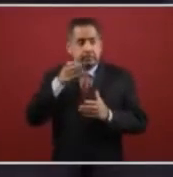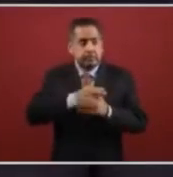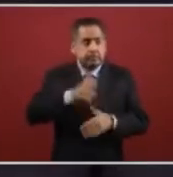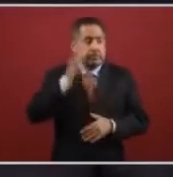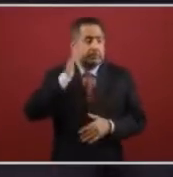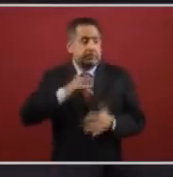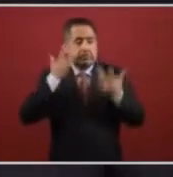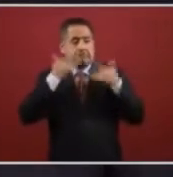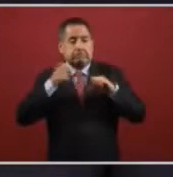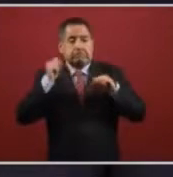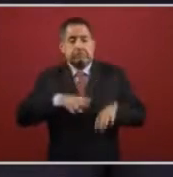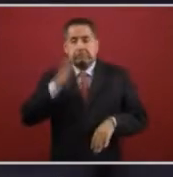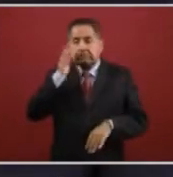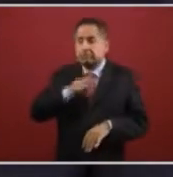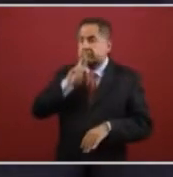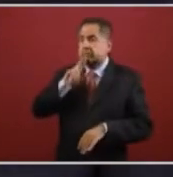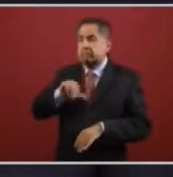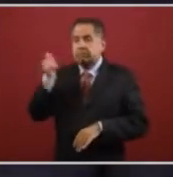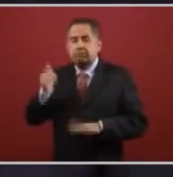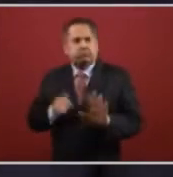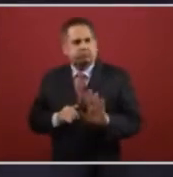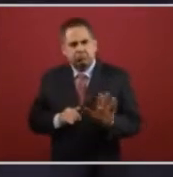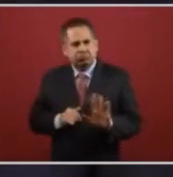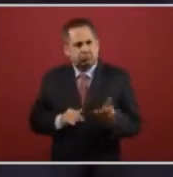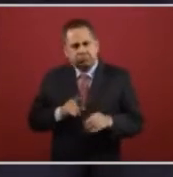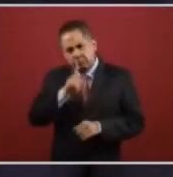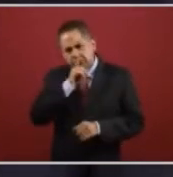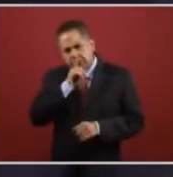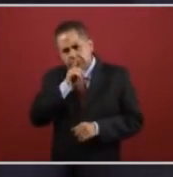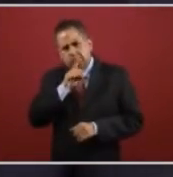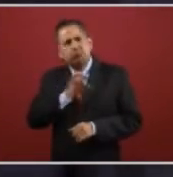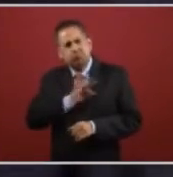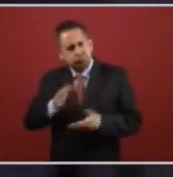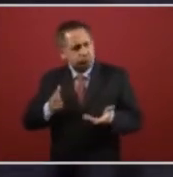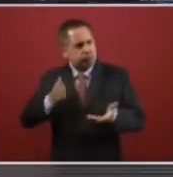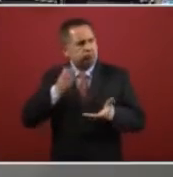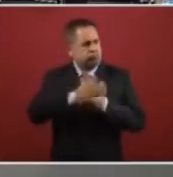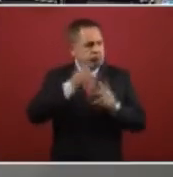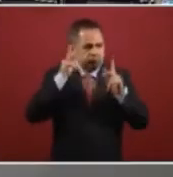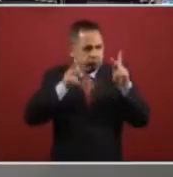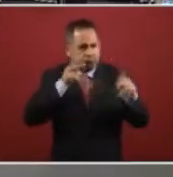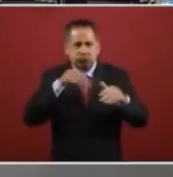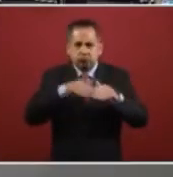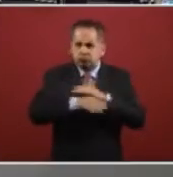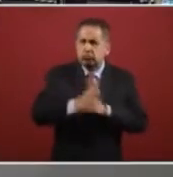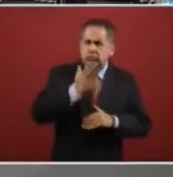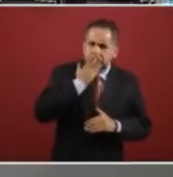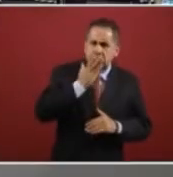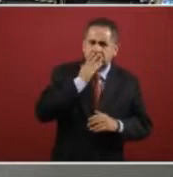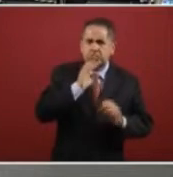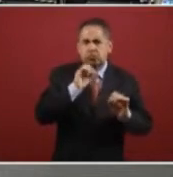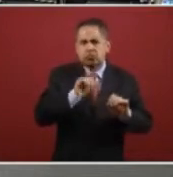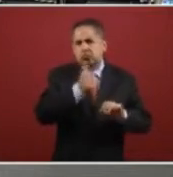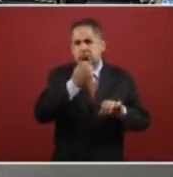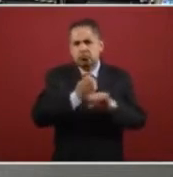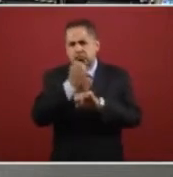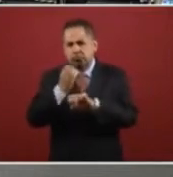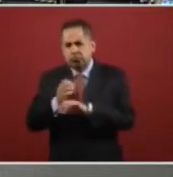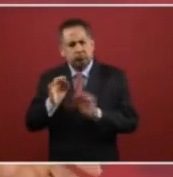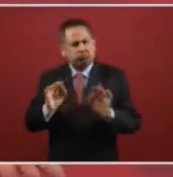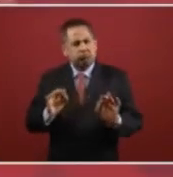problems, so as to not go to visit Sonora or to visit other states.